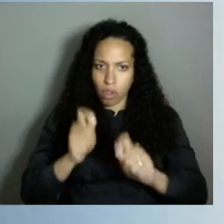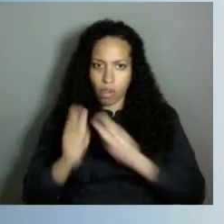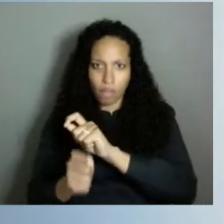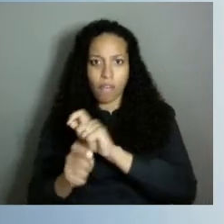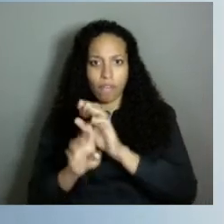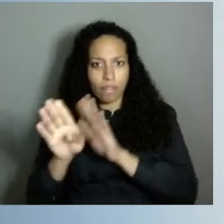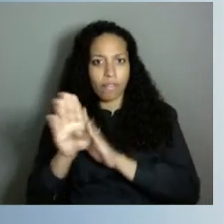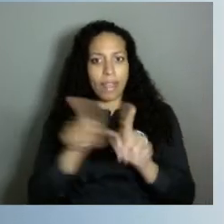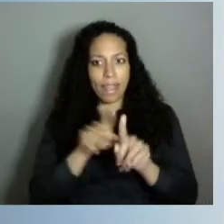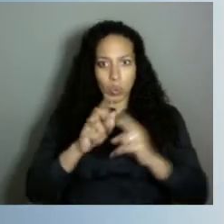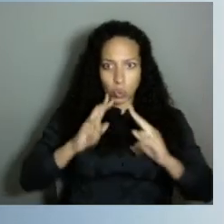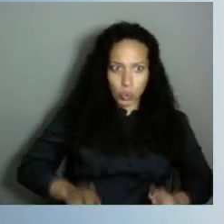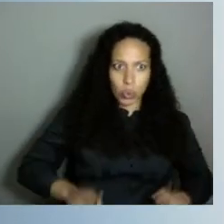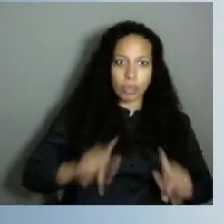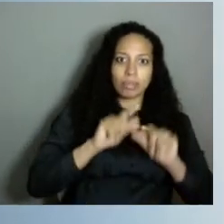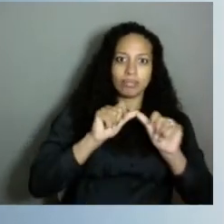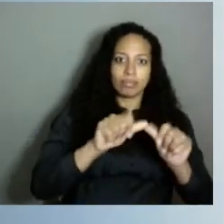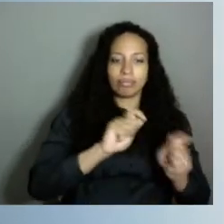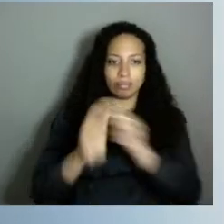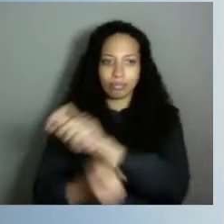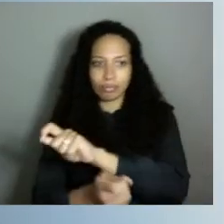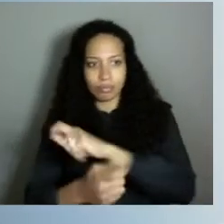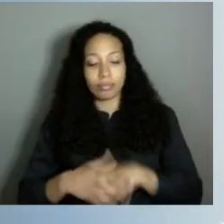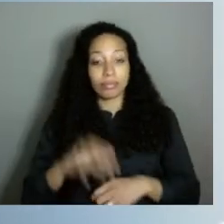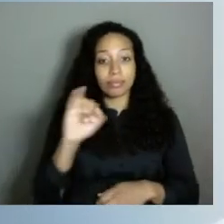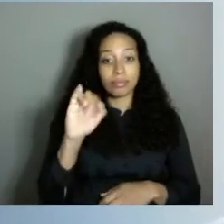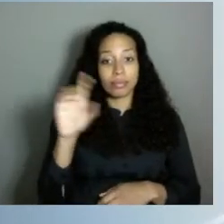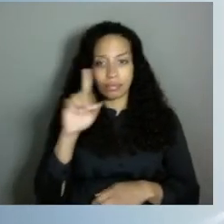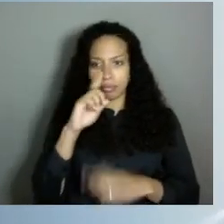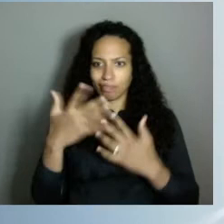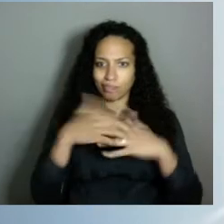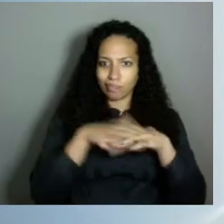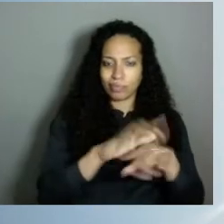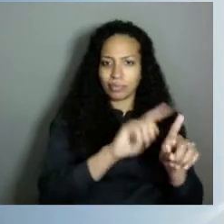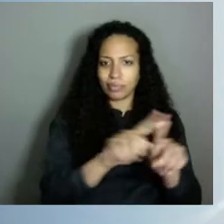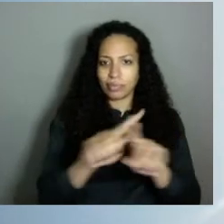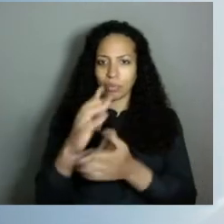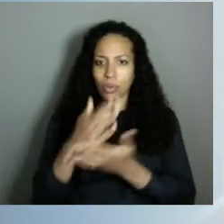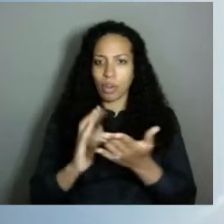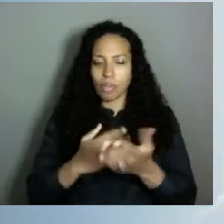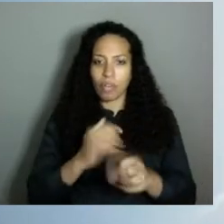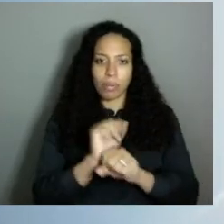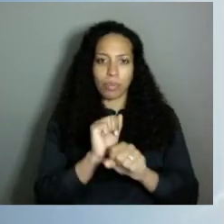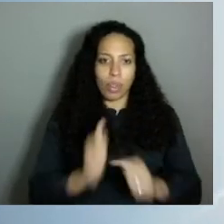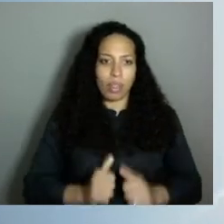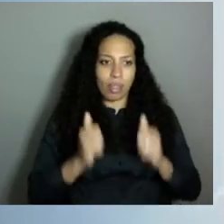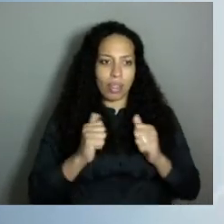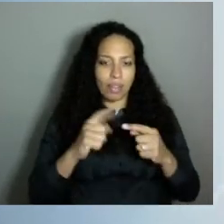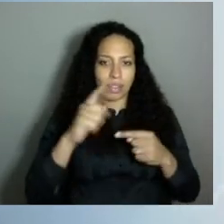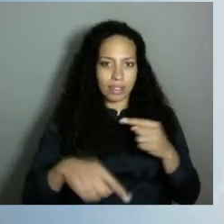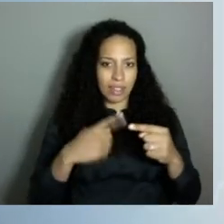humans. I&D is integrated into so many different parts of our employee life cycle and embedded into our